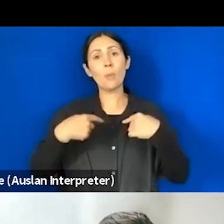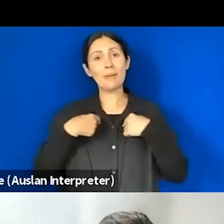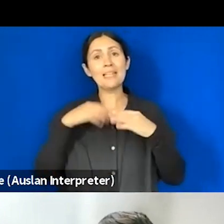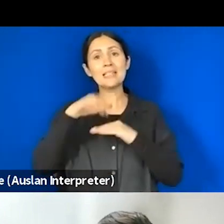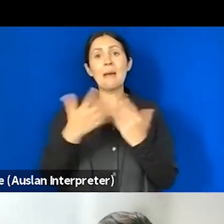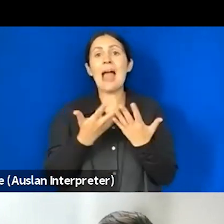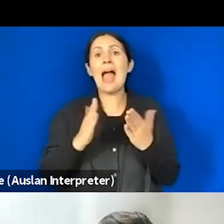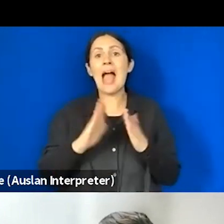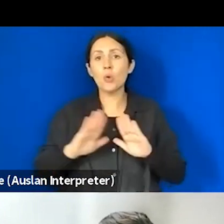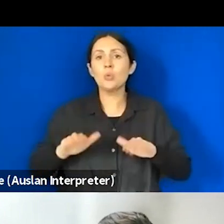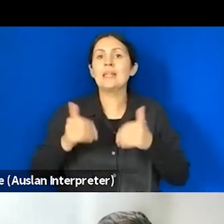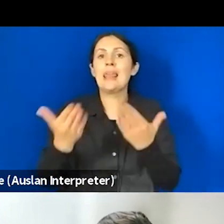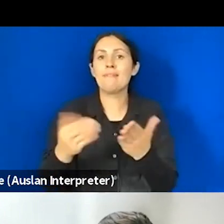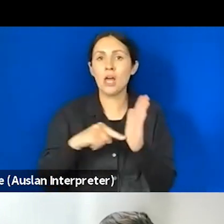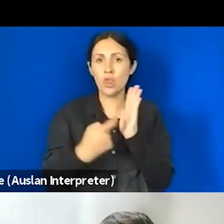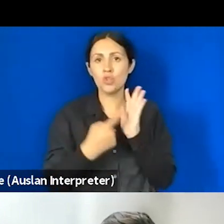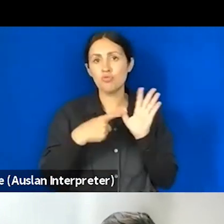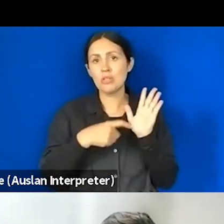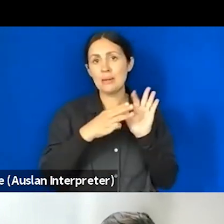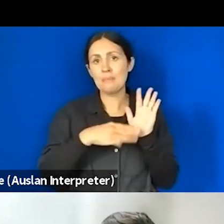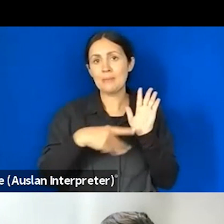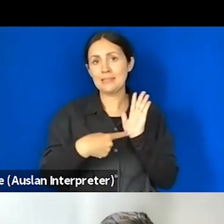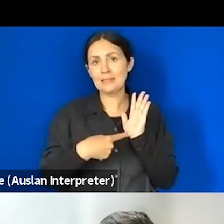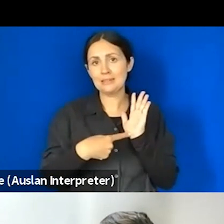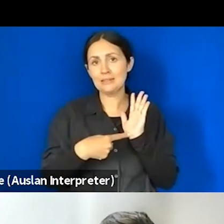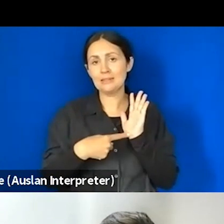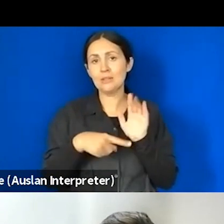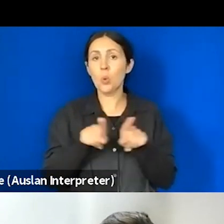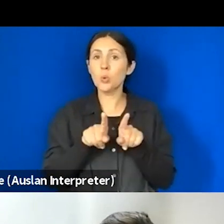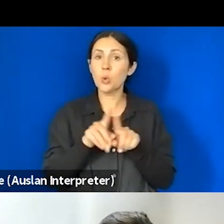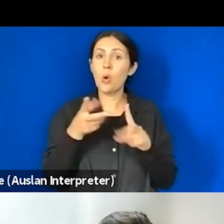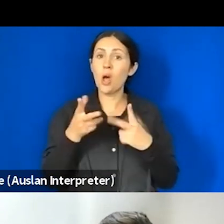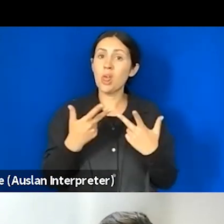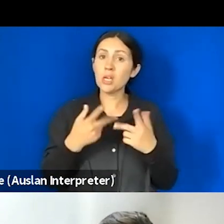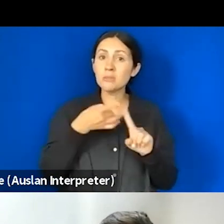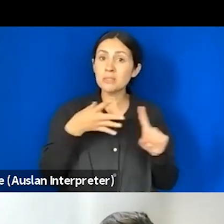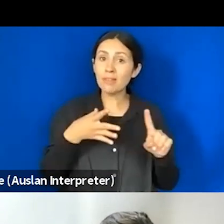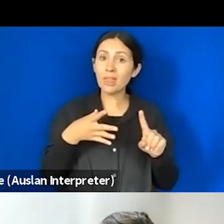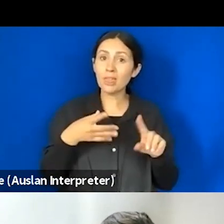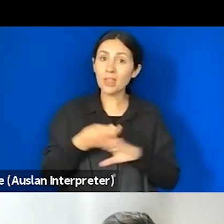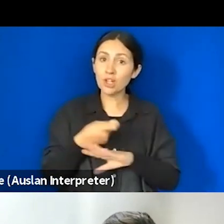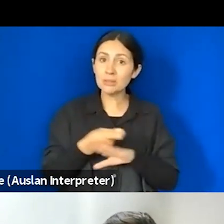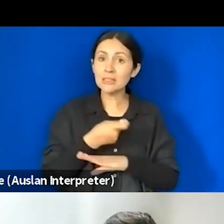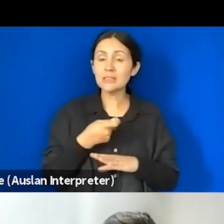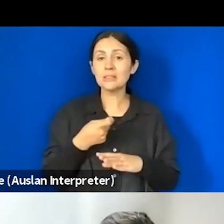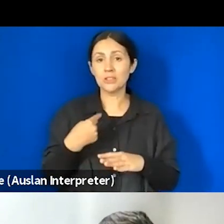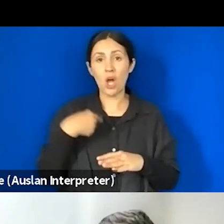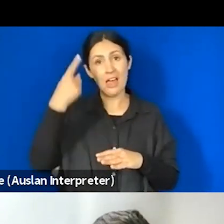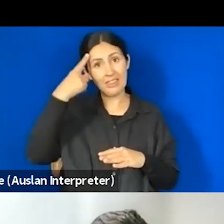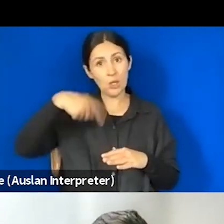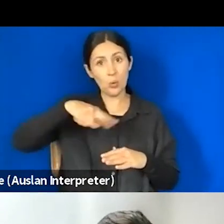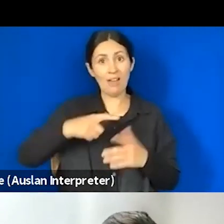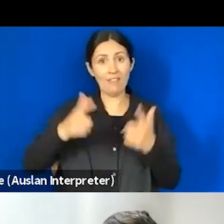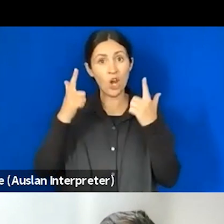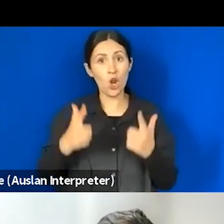delivered. Thinking about that as well as, you know, specific therapies. Because I think we've got a lot to think about there, and you